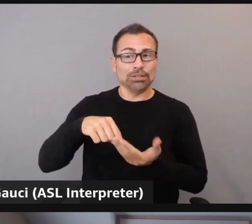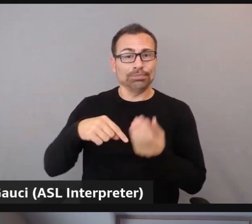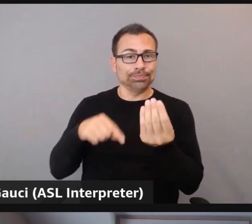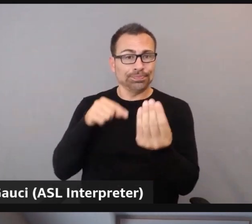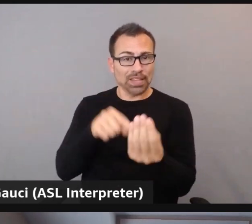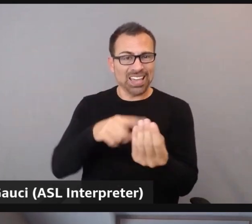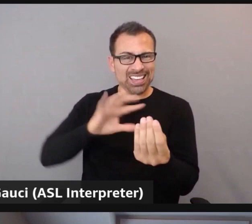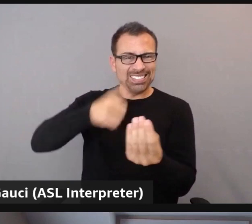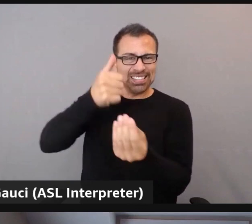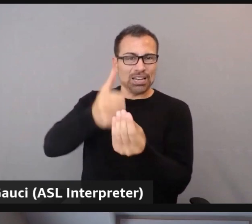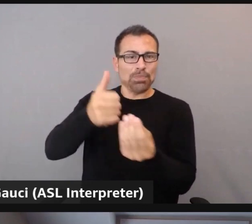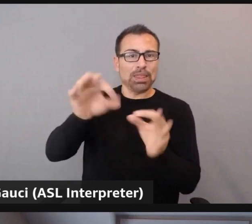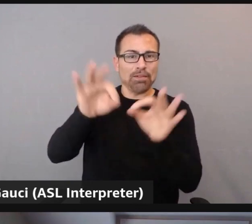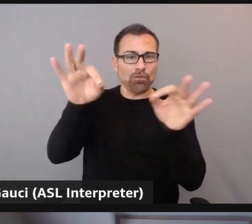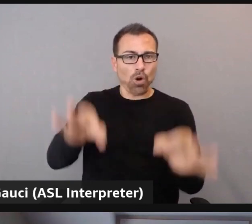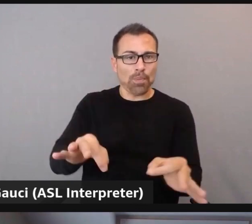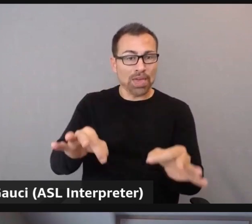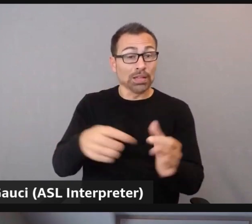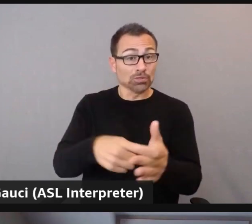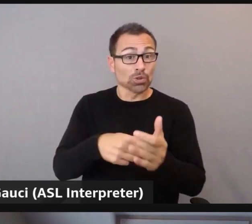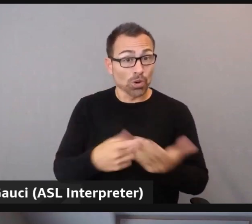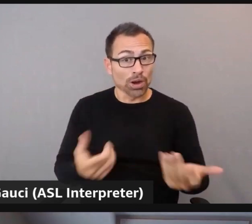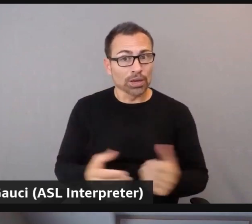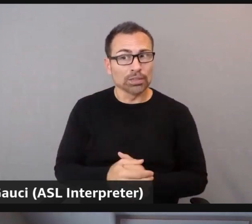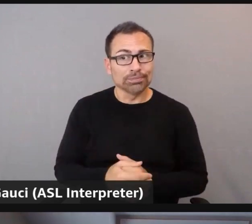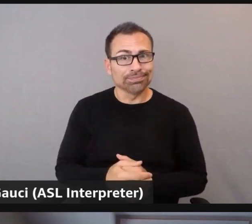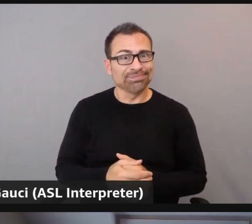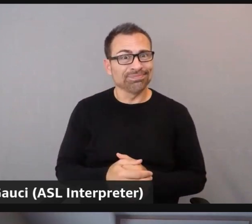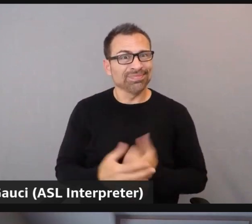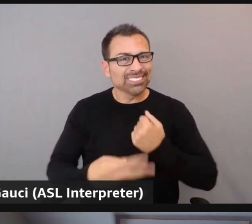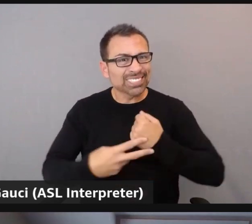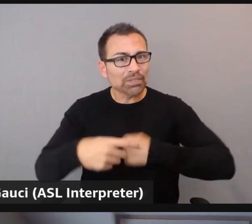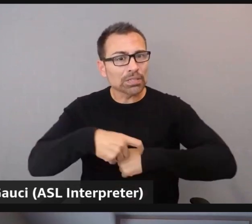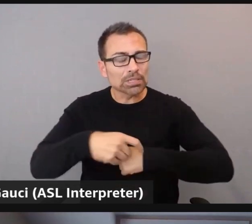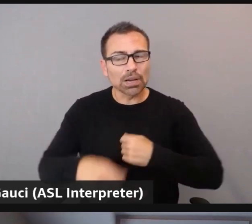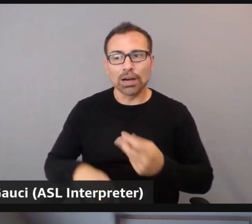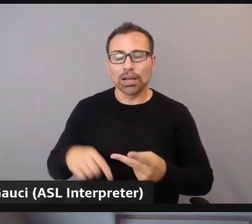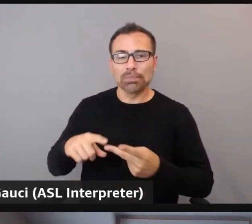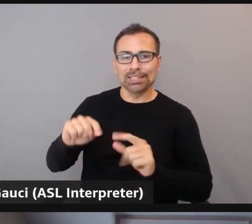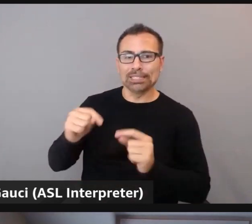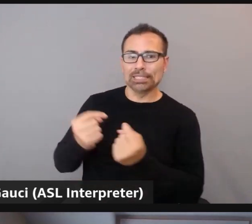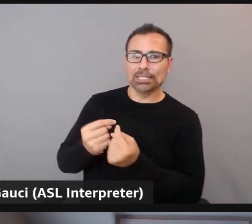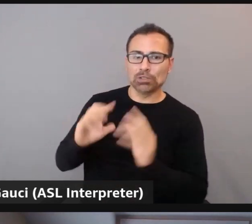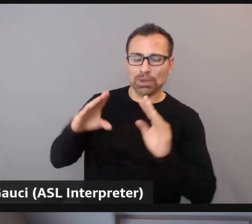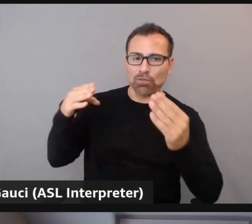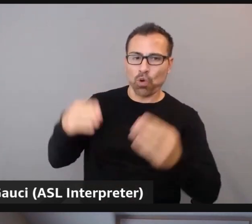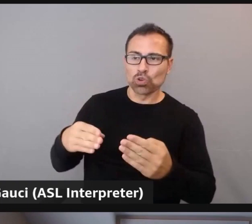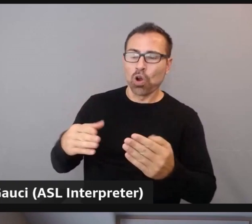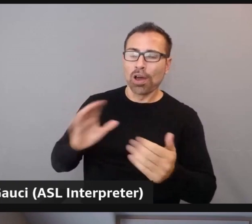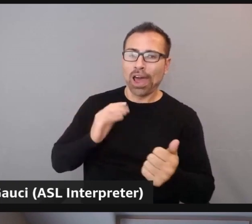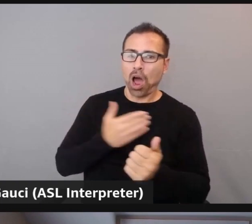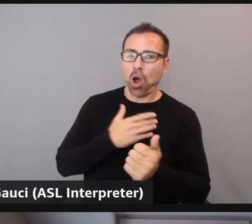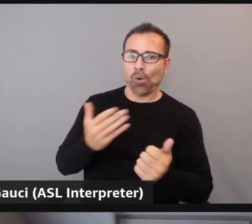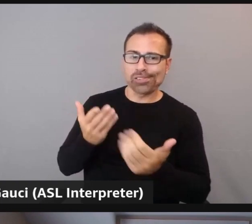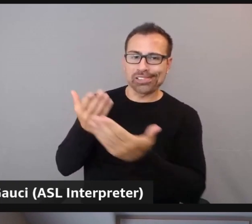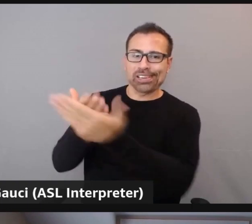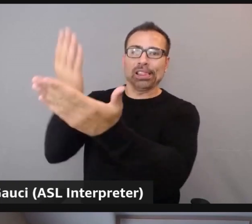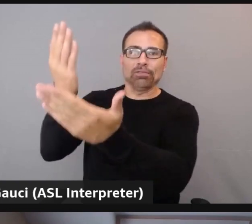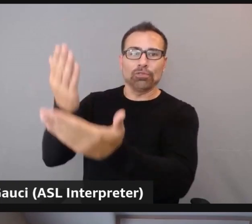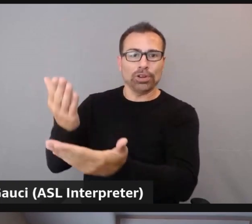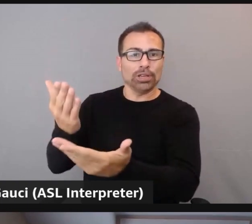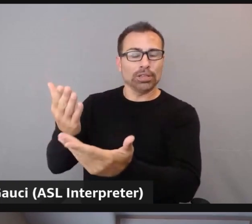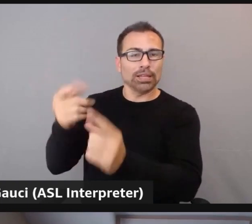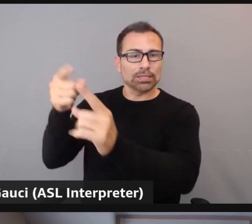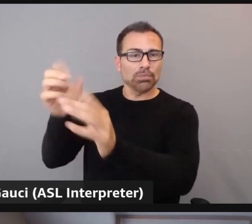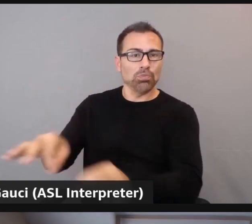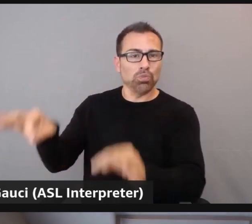format that is required. Again, saving time and having teams really be able to focus on more of the mission critical delivery versus kind of this